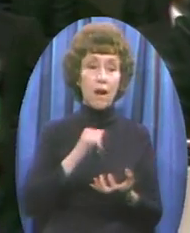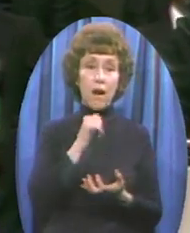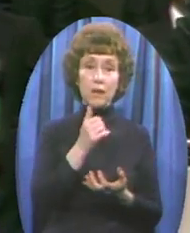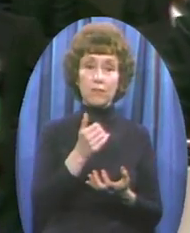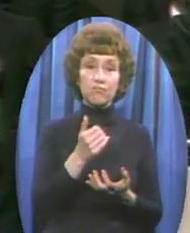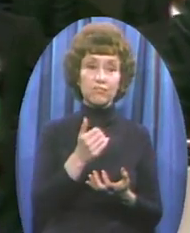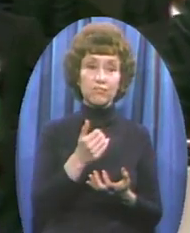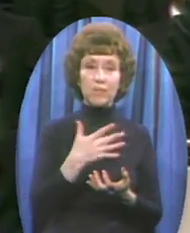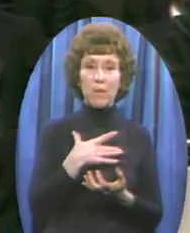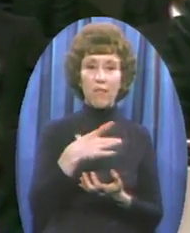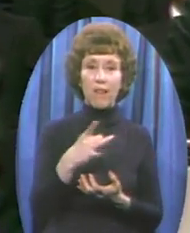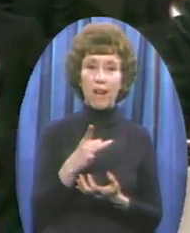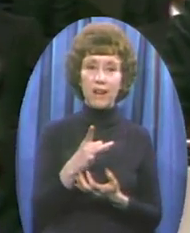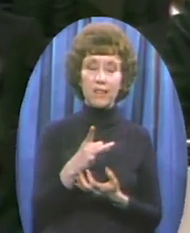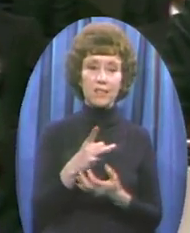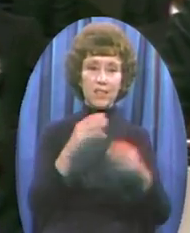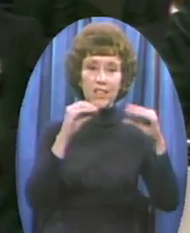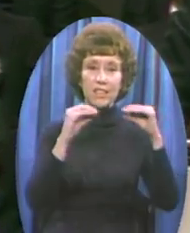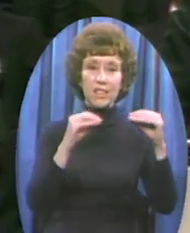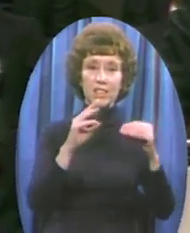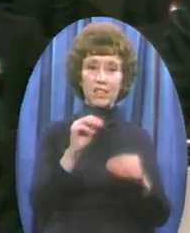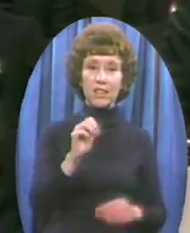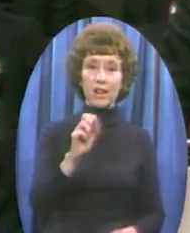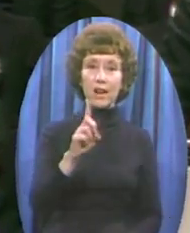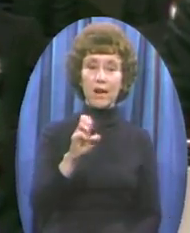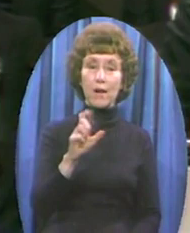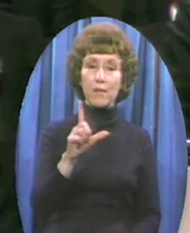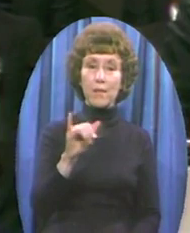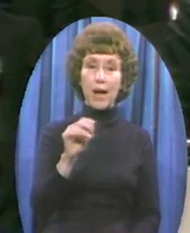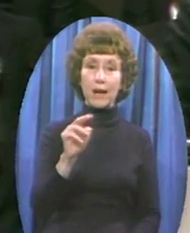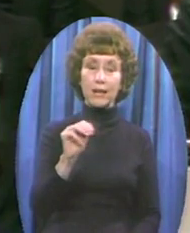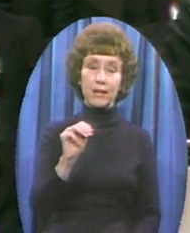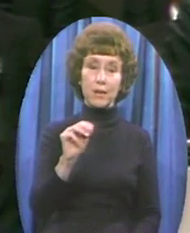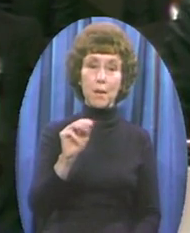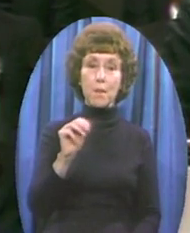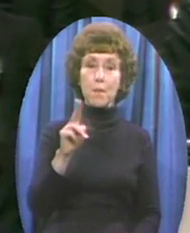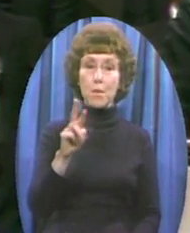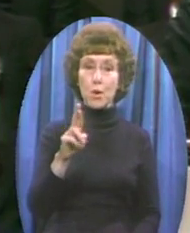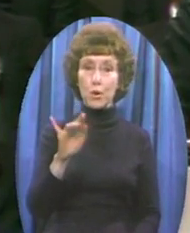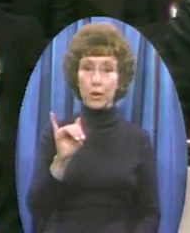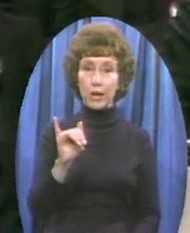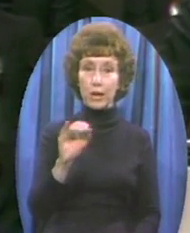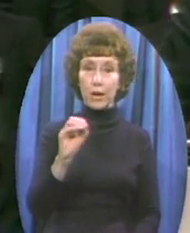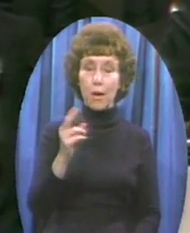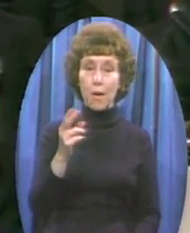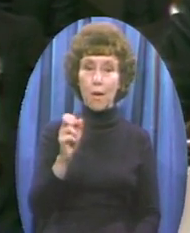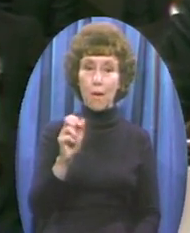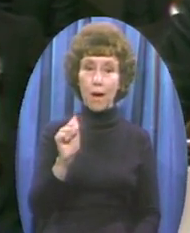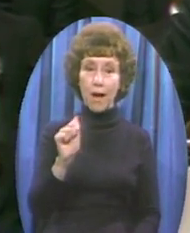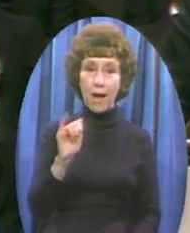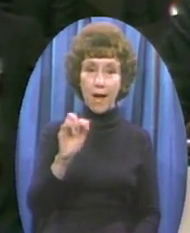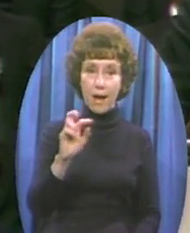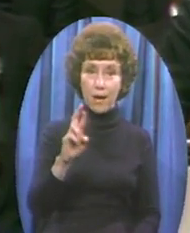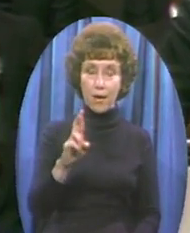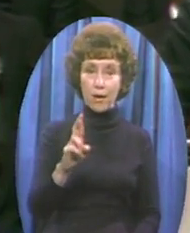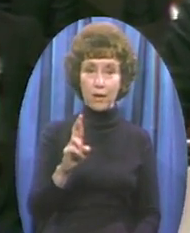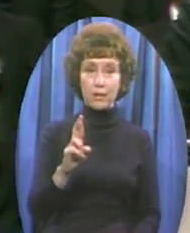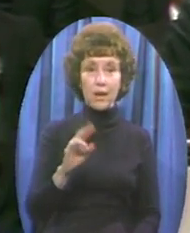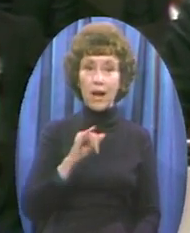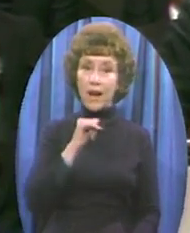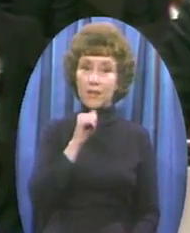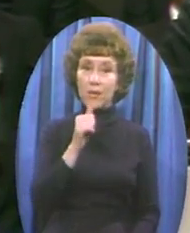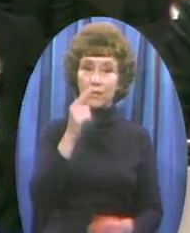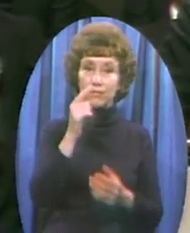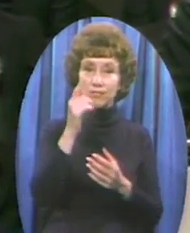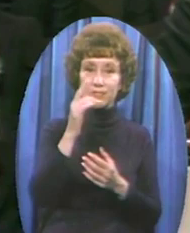O'Hare. She has a very obnoxious doctrine. It's called atheism. But I would die for her right to preach her